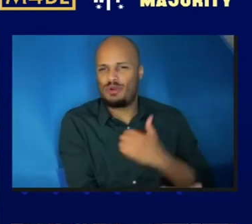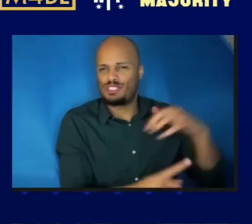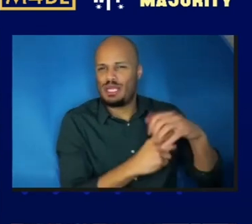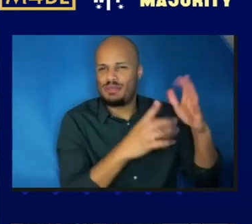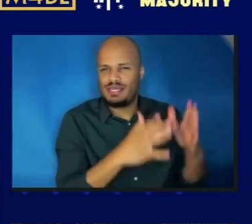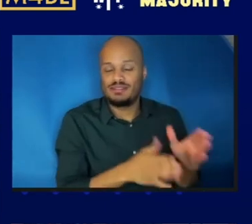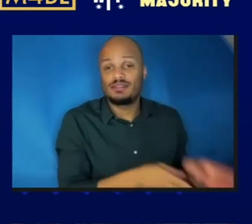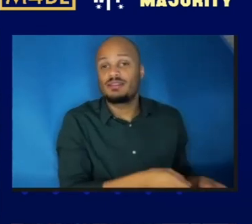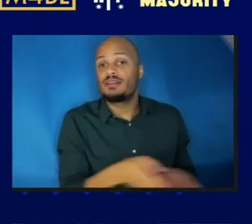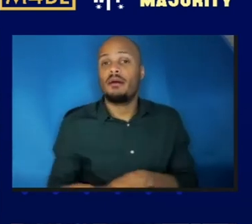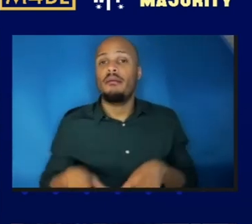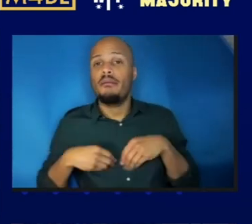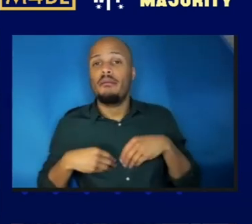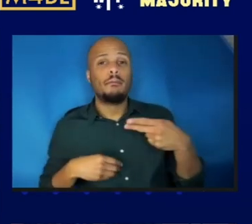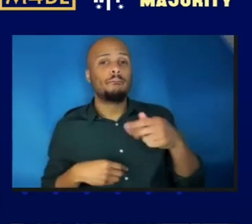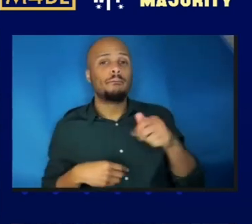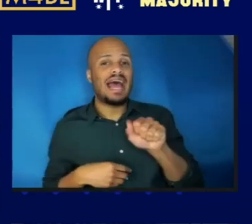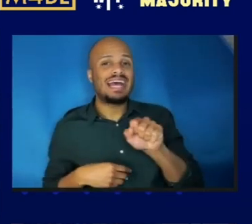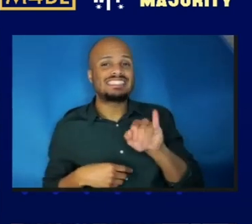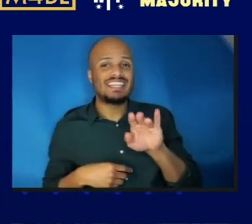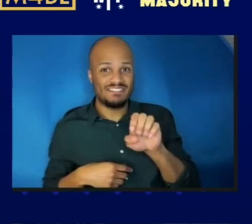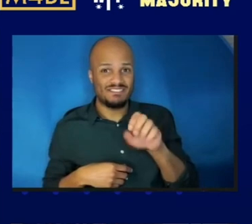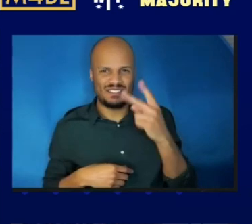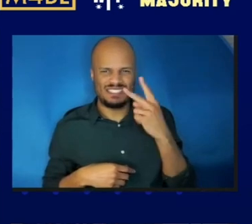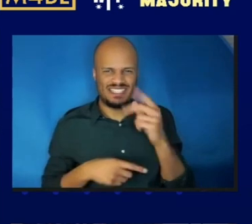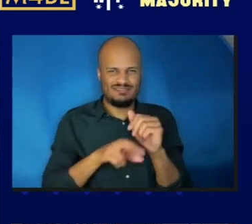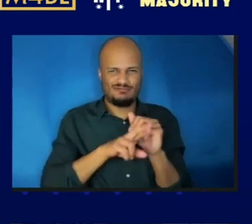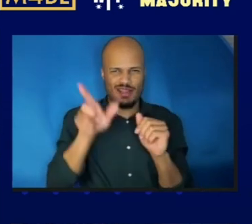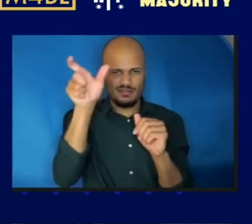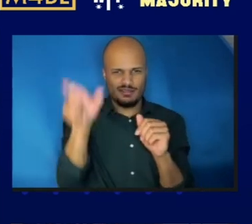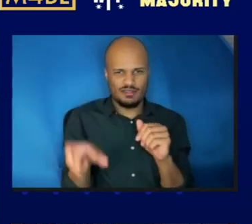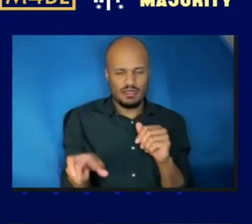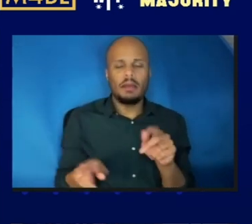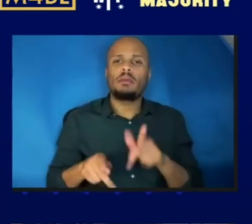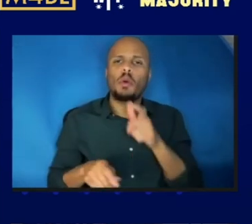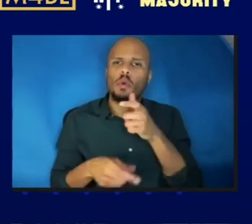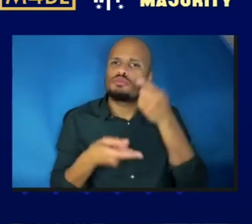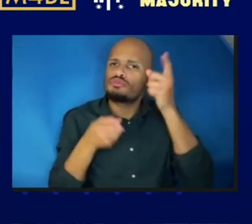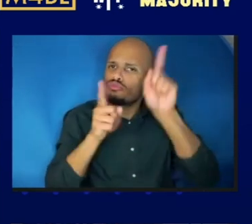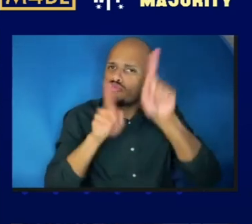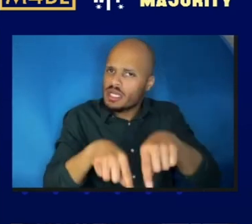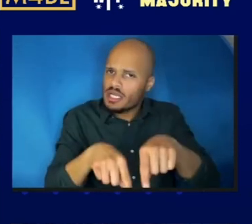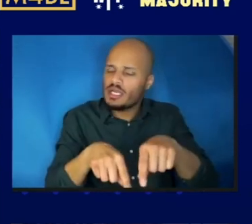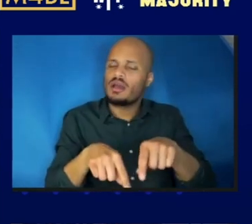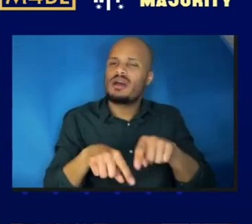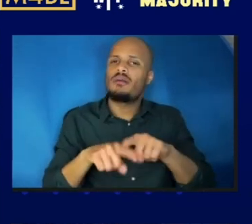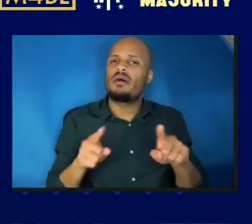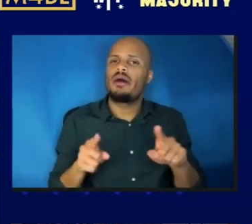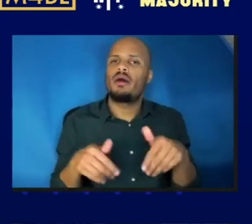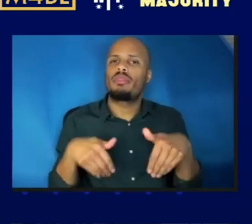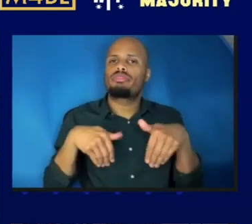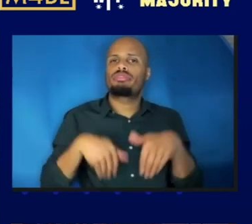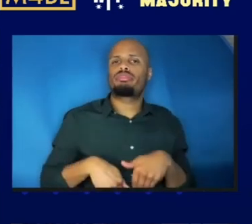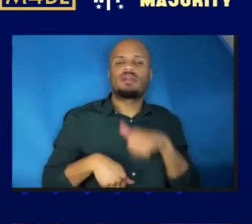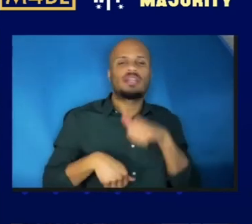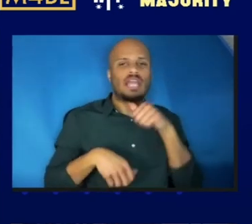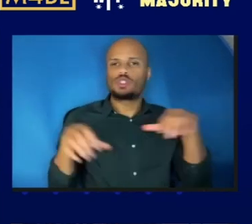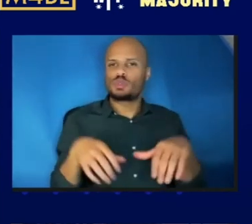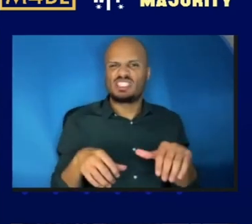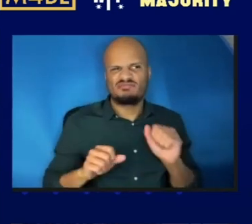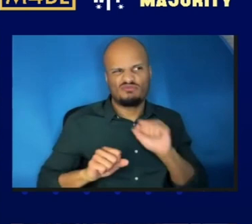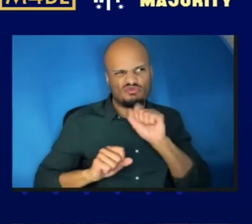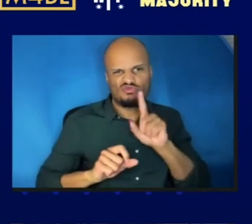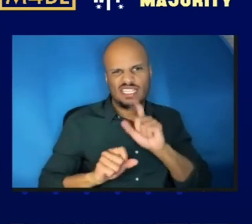Passive allies, the slice next to that, are people who agree with you, but they're not doing anything about it yet. They haven't